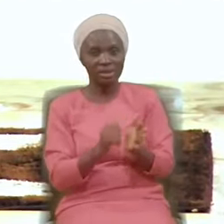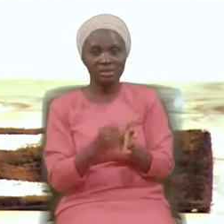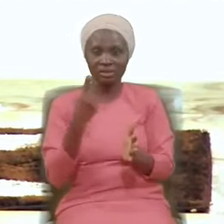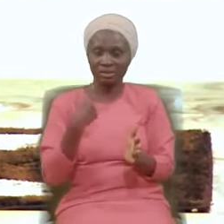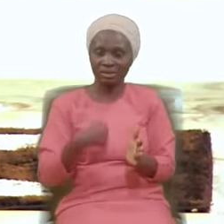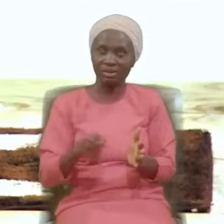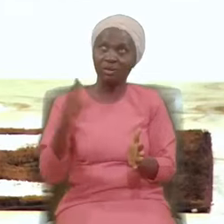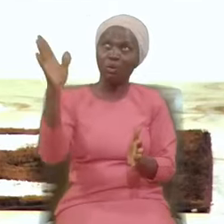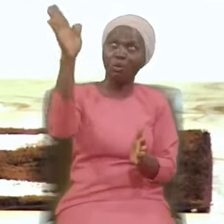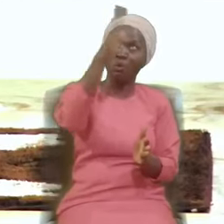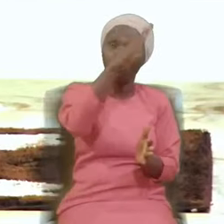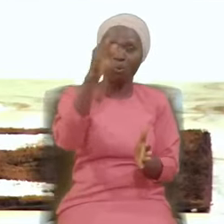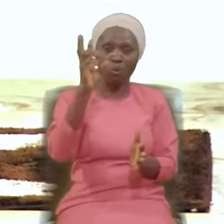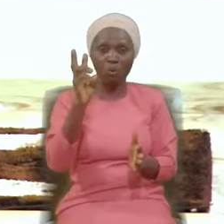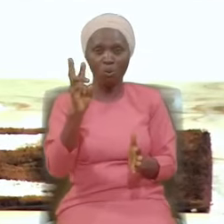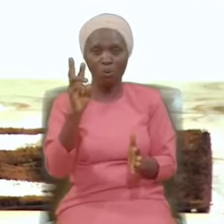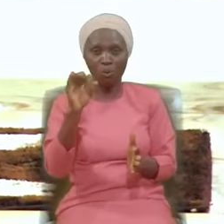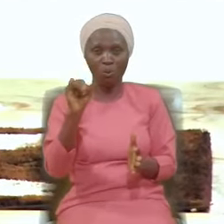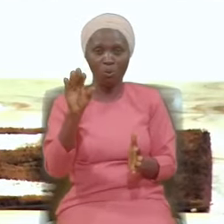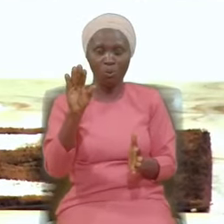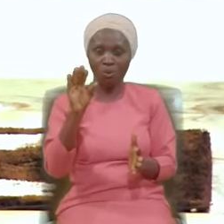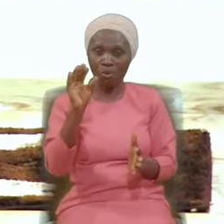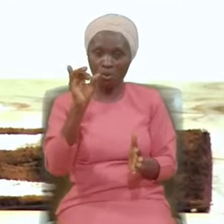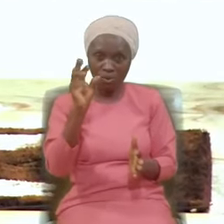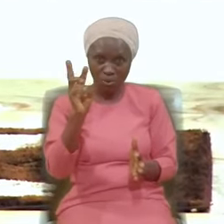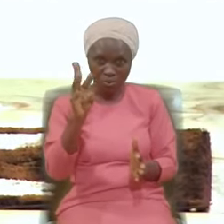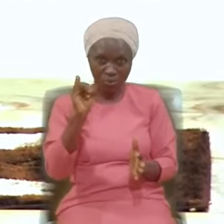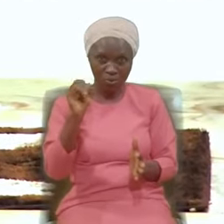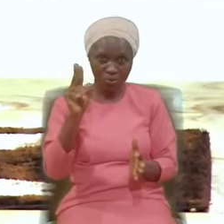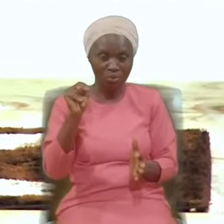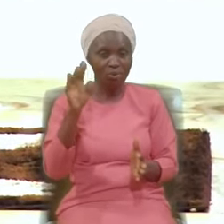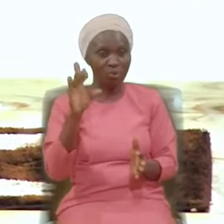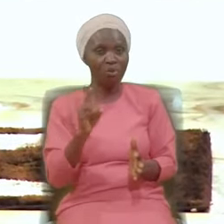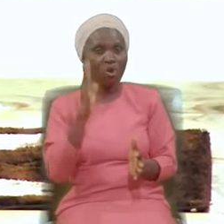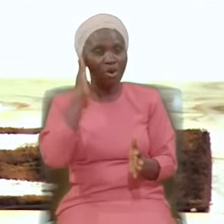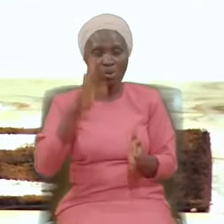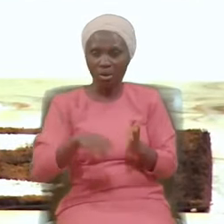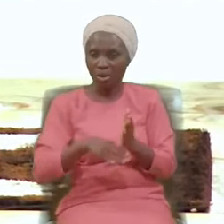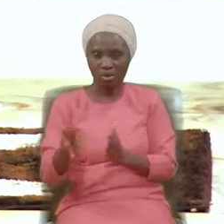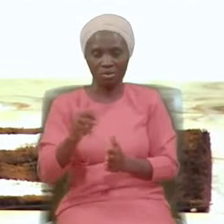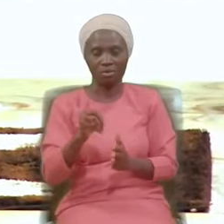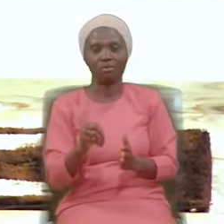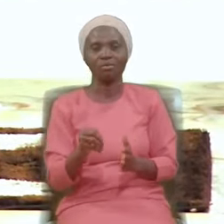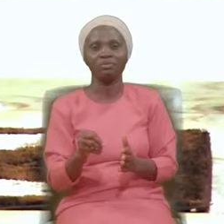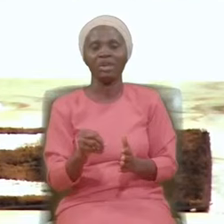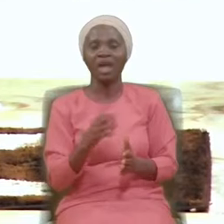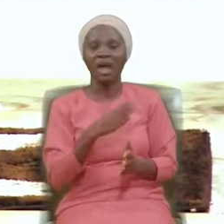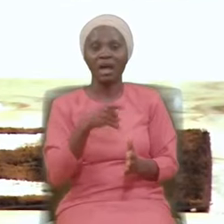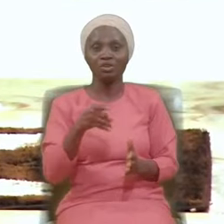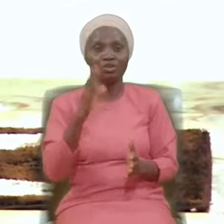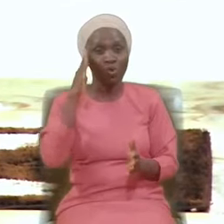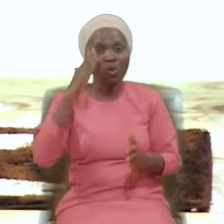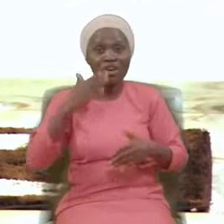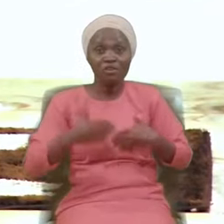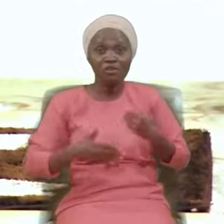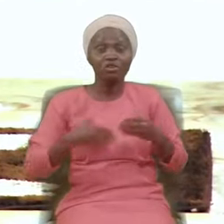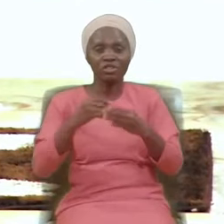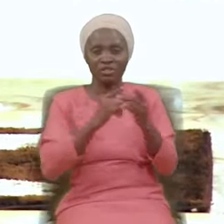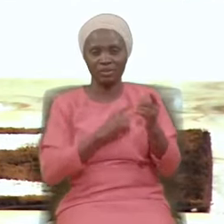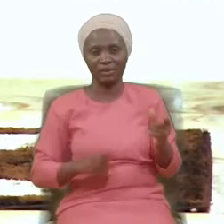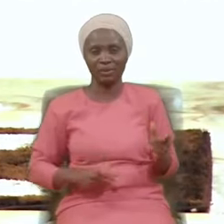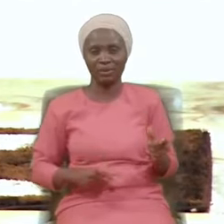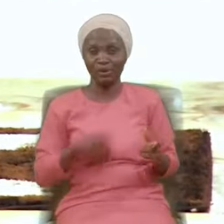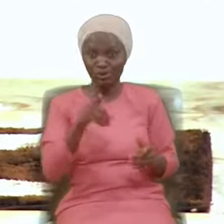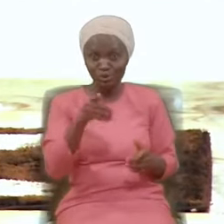them. And thou shalt rejoice in the Lord. Somebody there tonight, thou